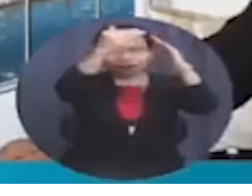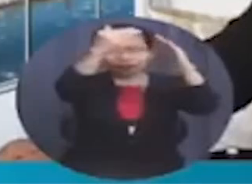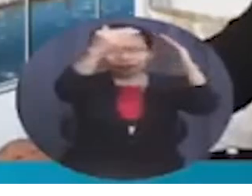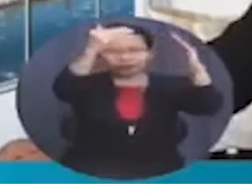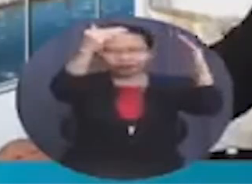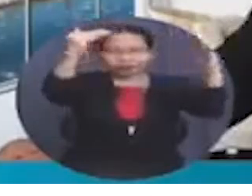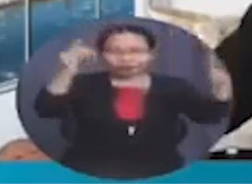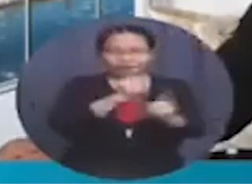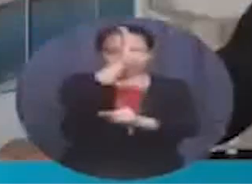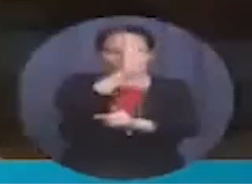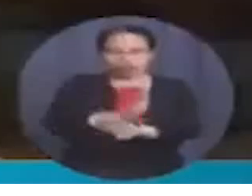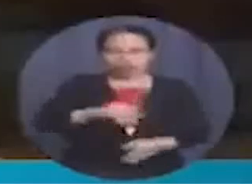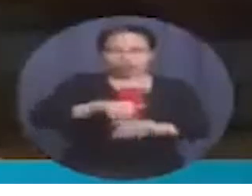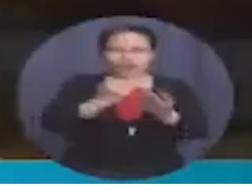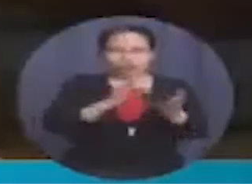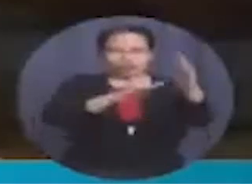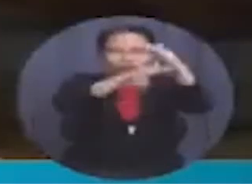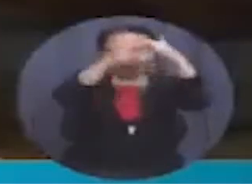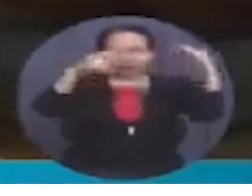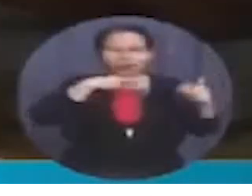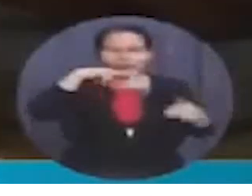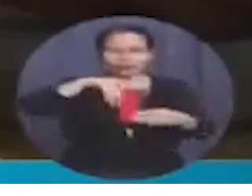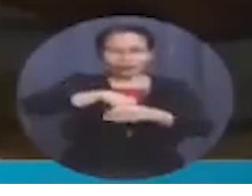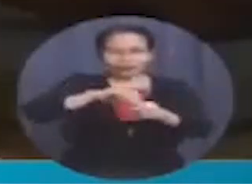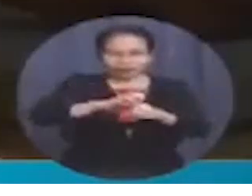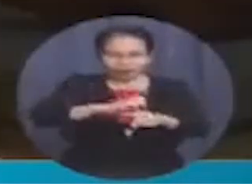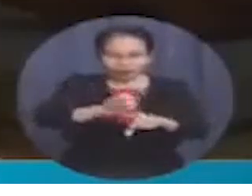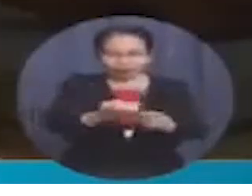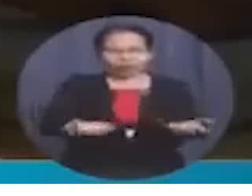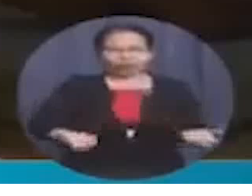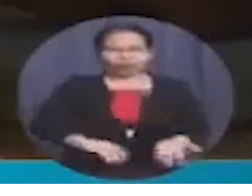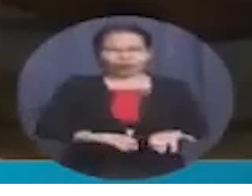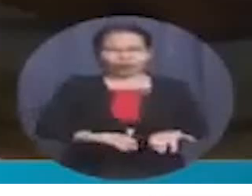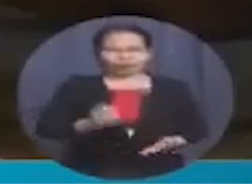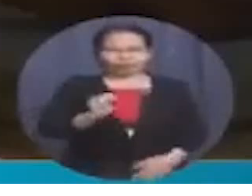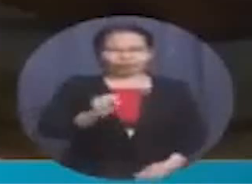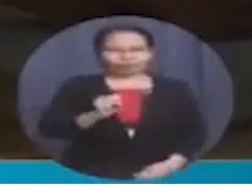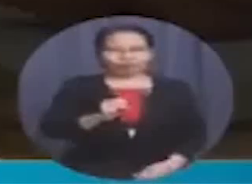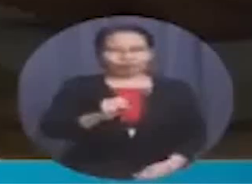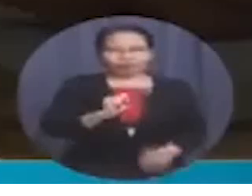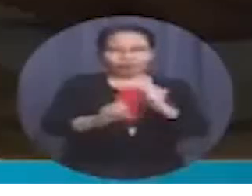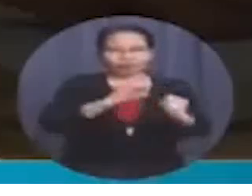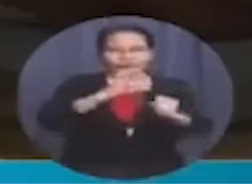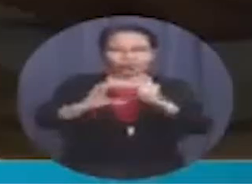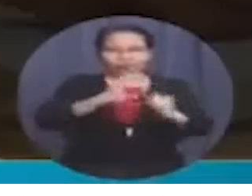heaven. The true God is in heaven, not in everywhere. No?